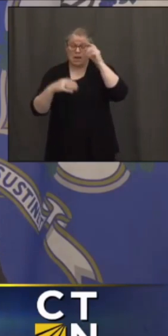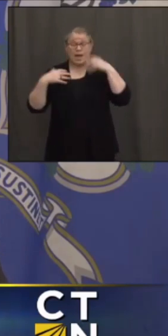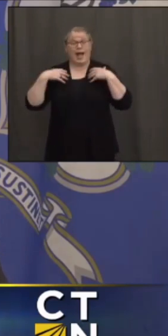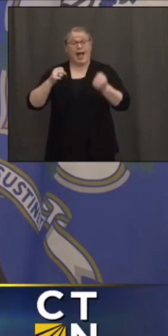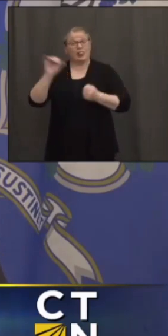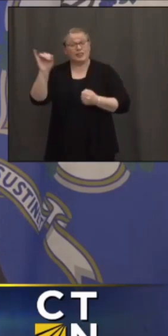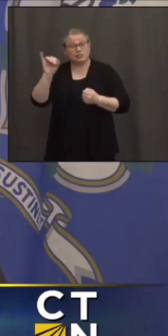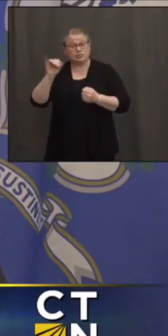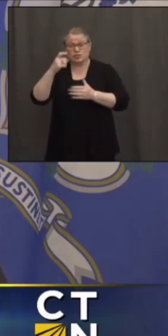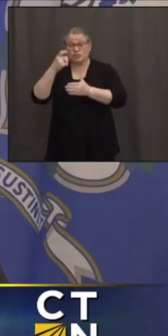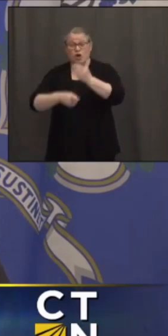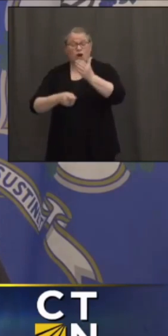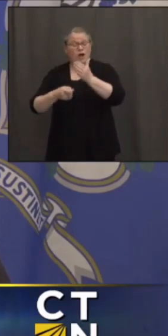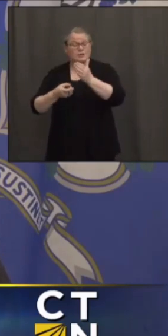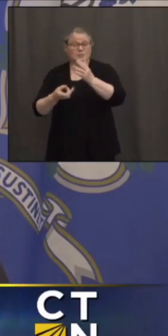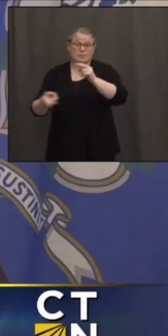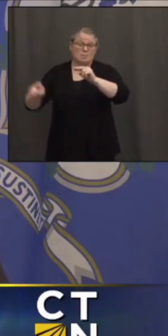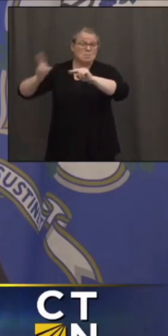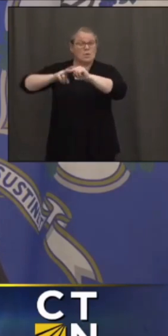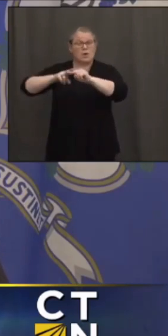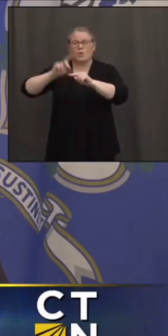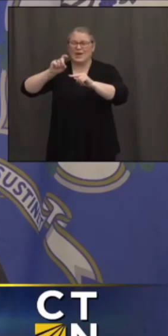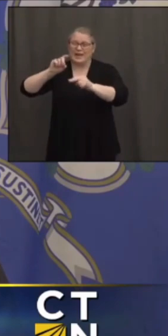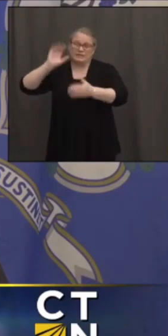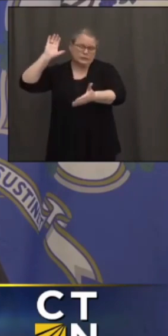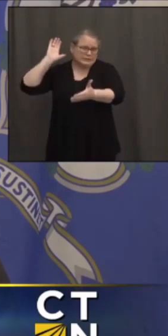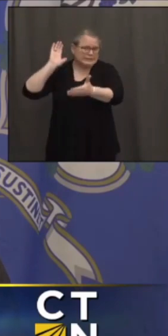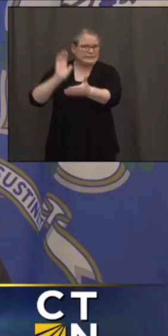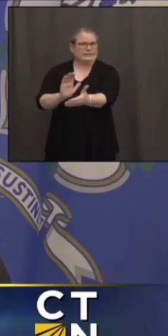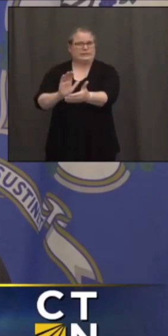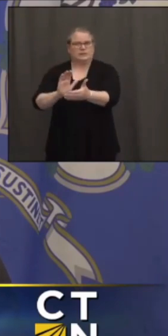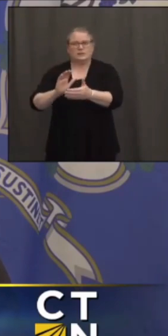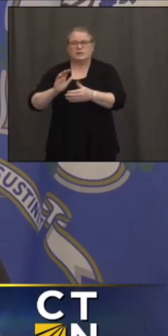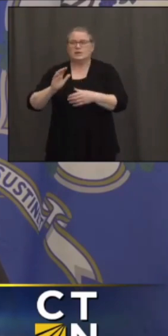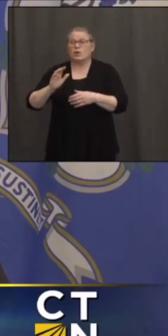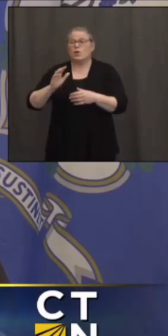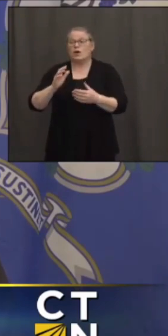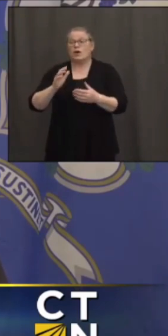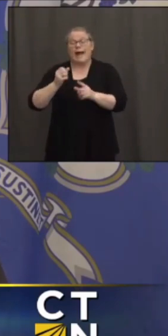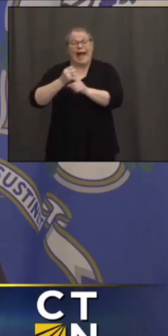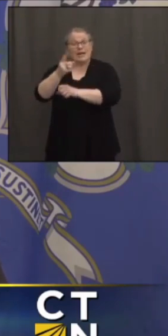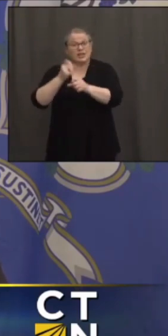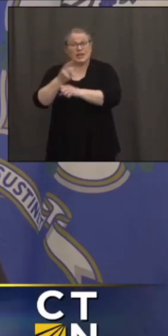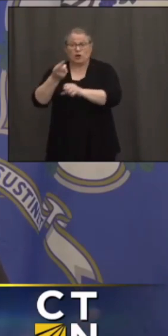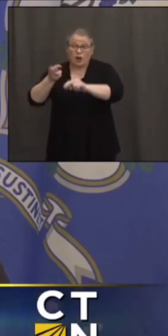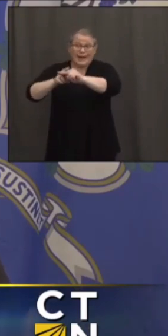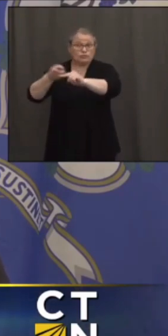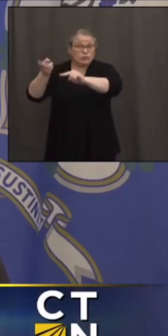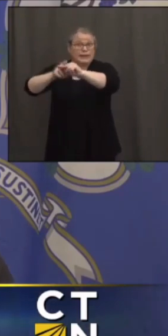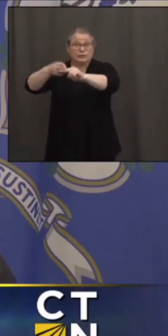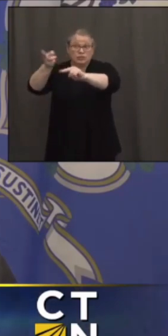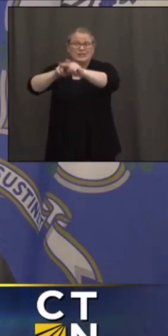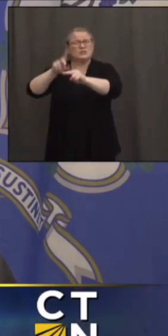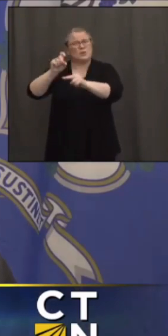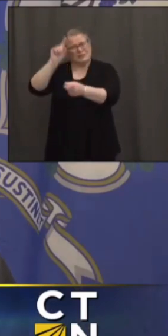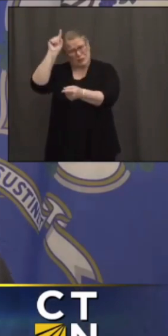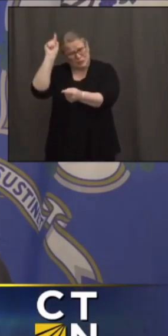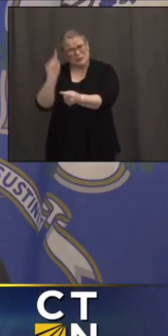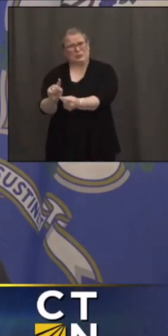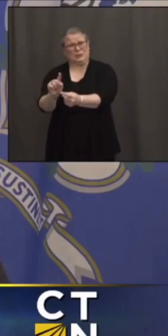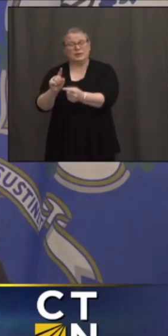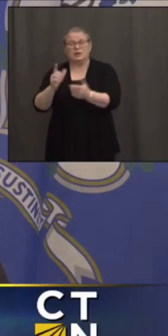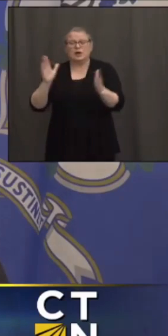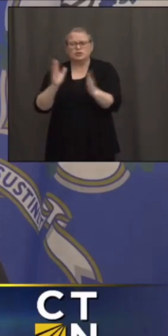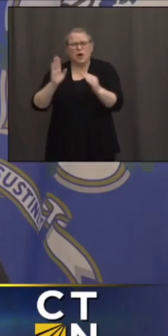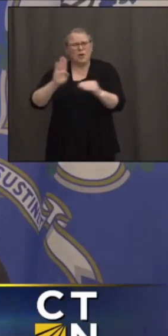health care, or at least reduce the rate of increase. I know what it means to small businesses, working families. I know what it means to the